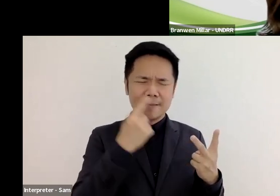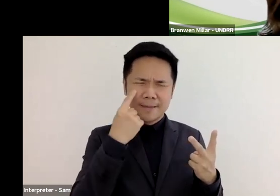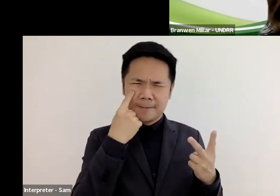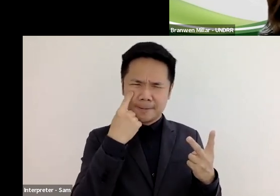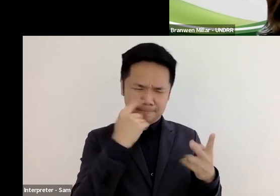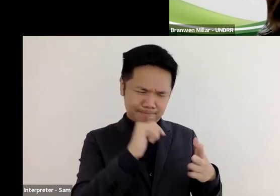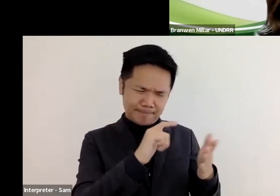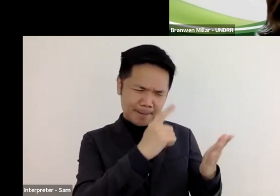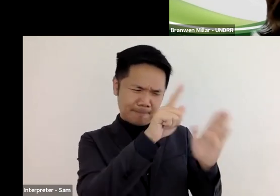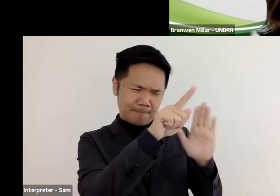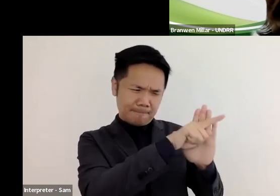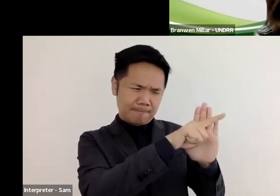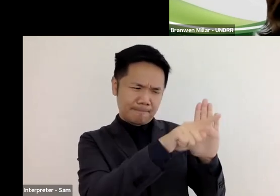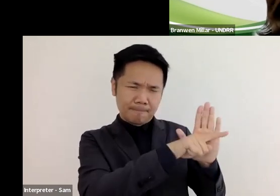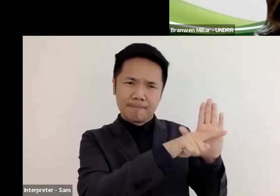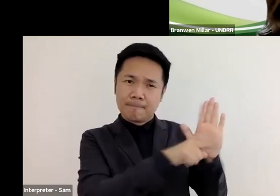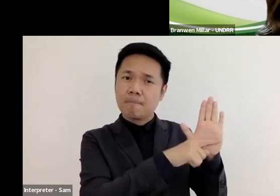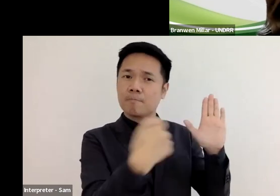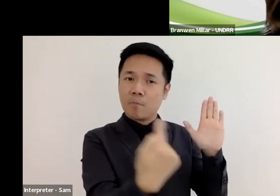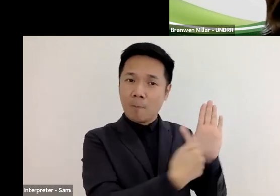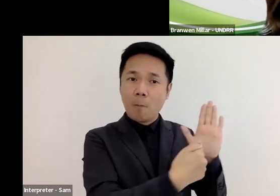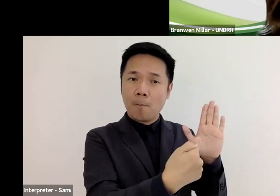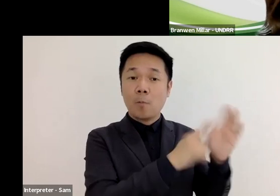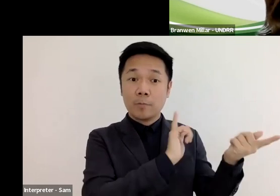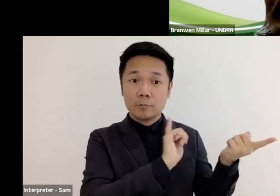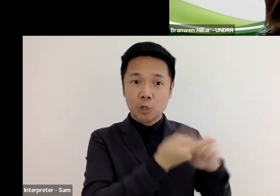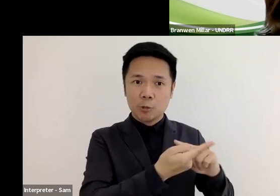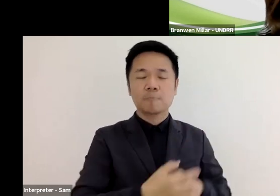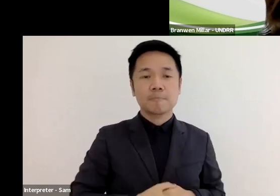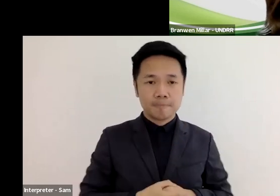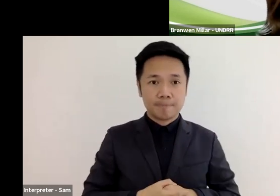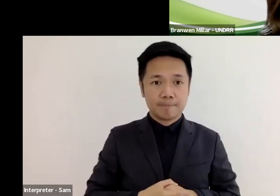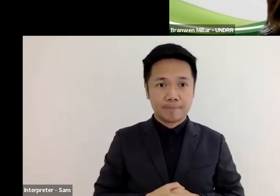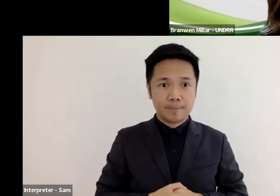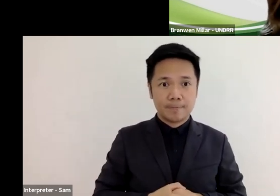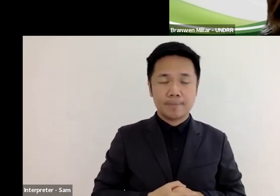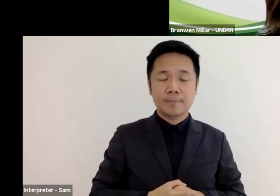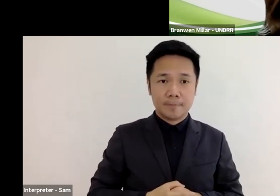for the change, and also would like to